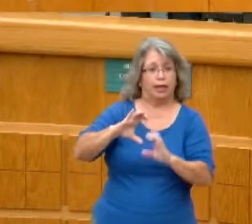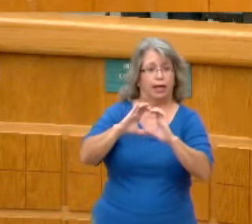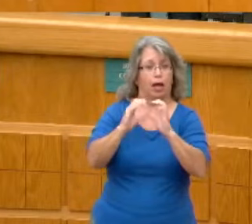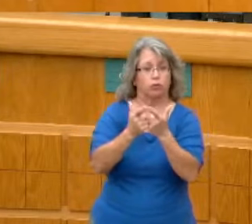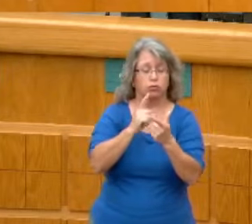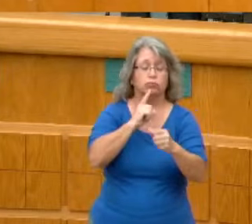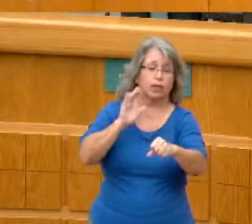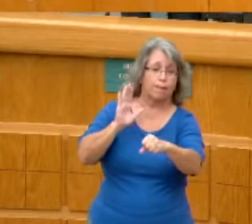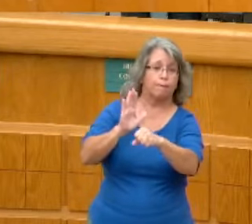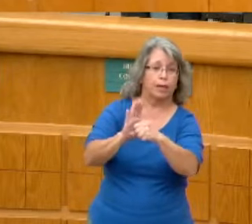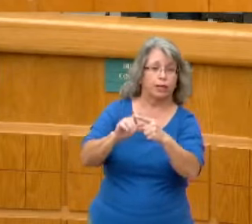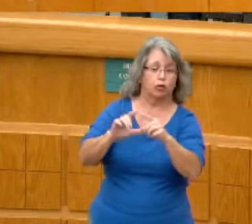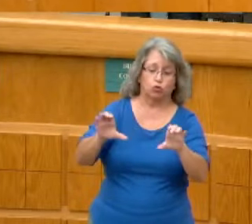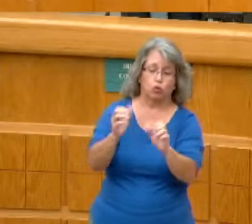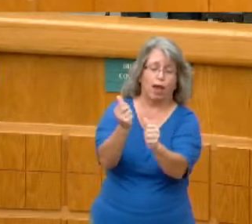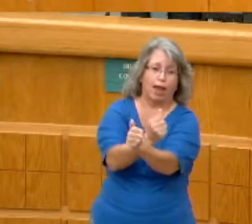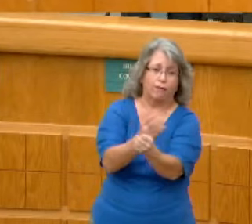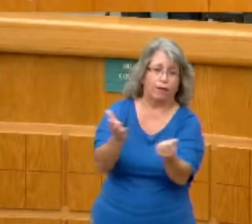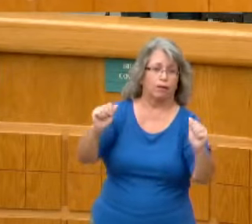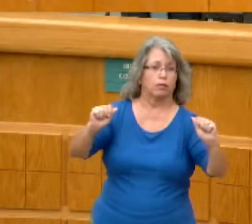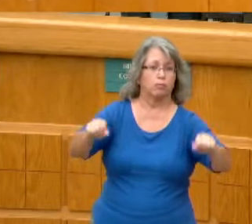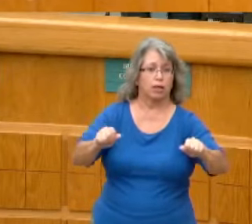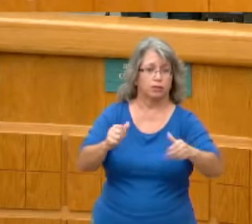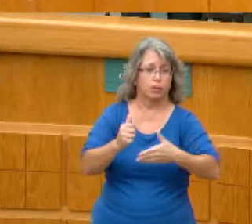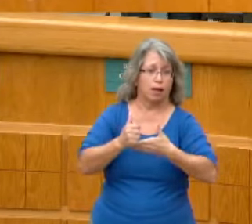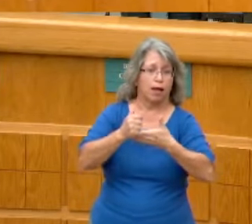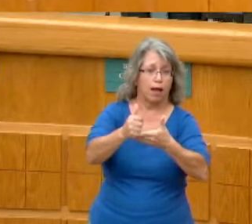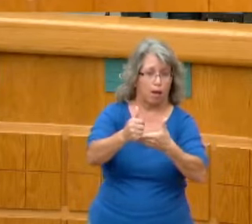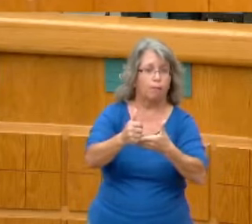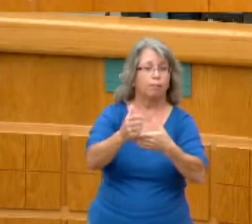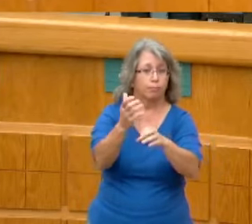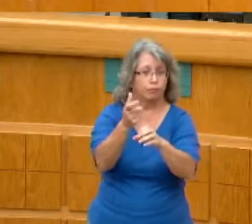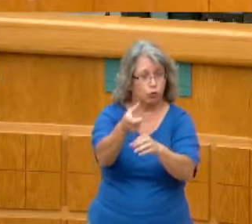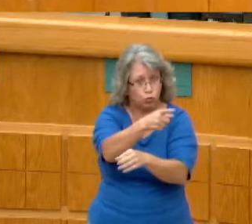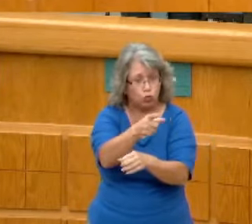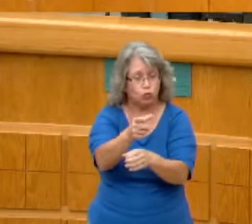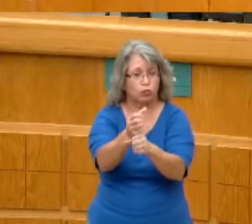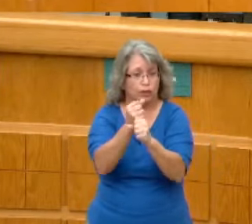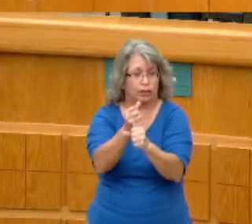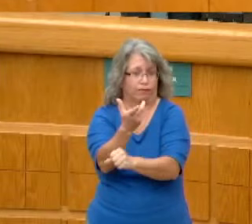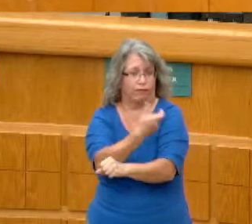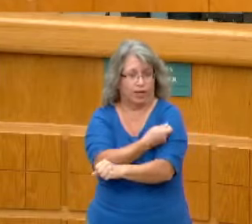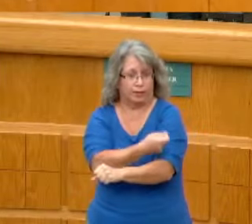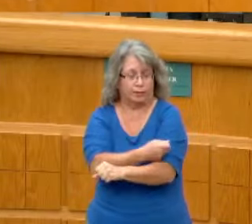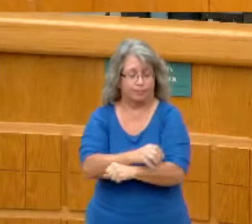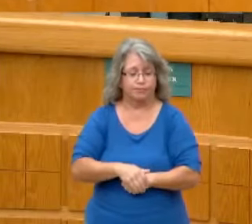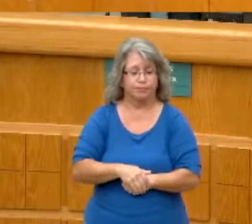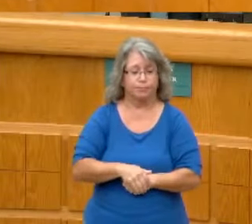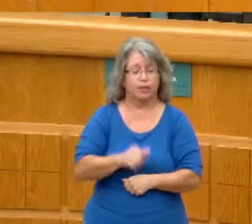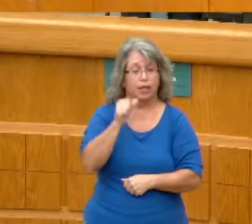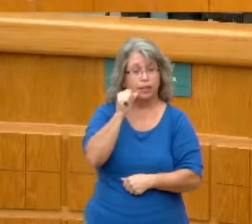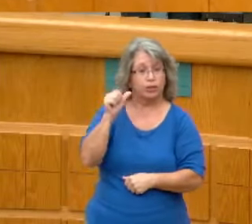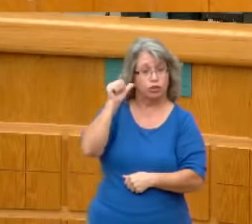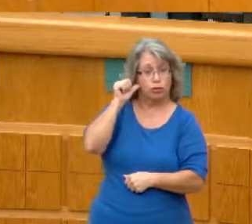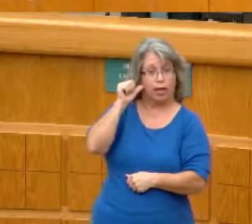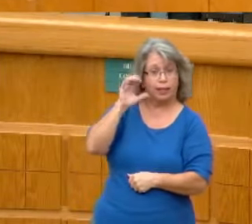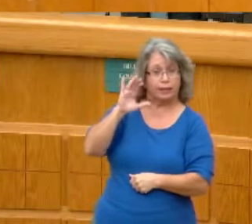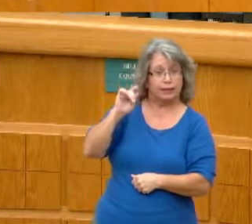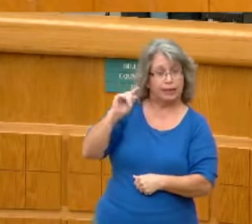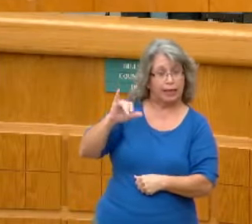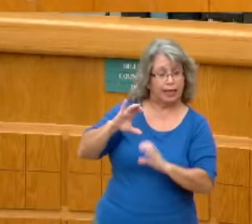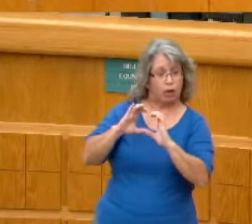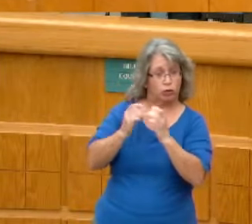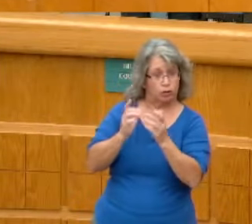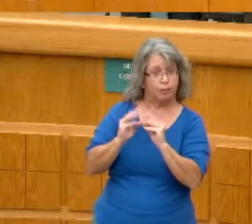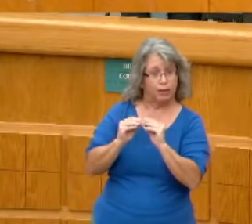we can to help you get vaccinated. In yesterday's council meeting, our public health director, Annette Rodriguez, informed